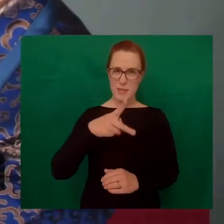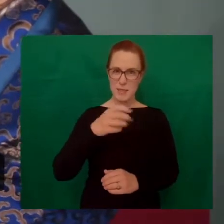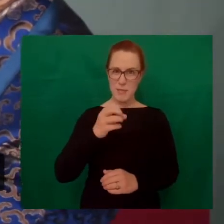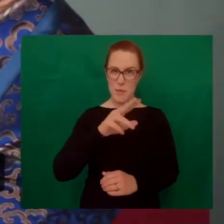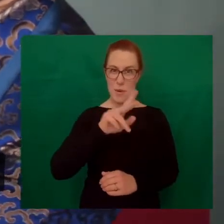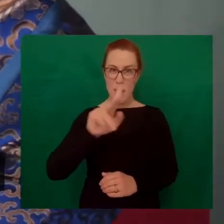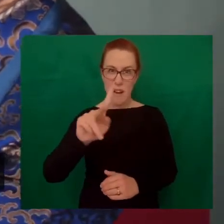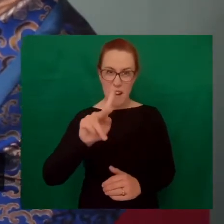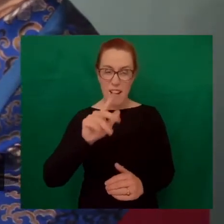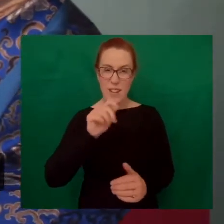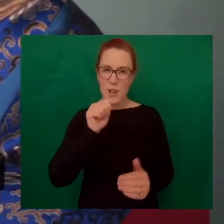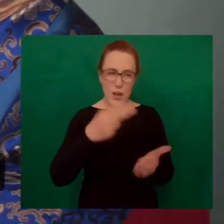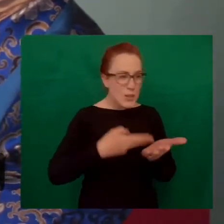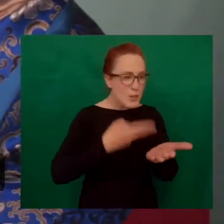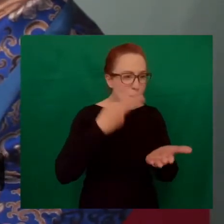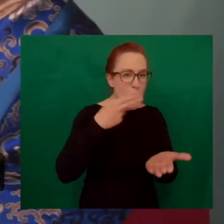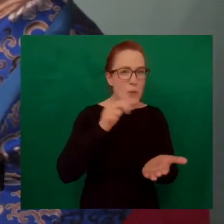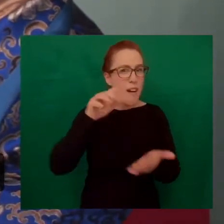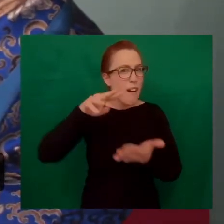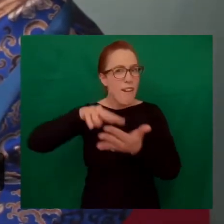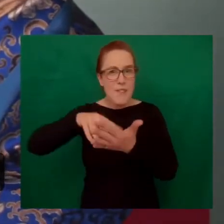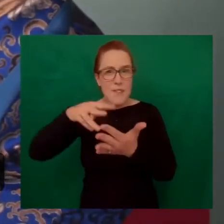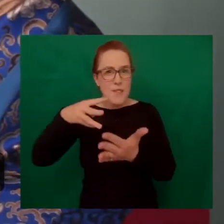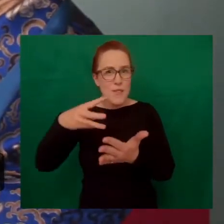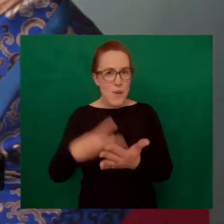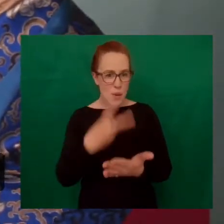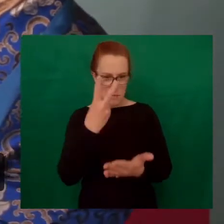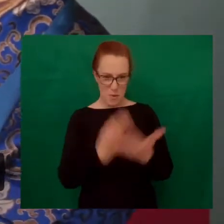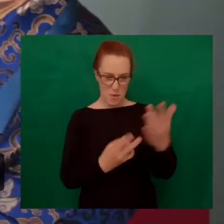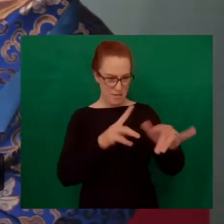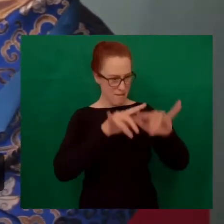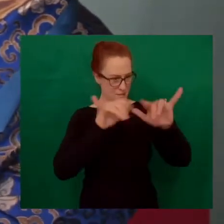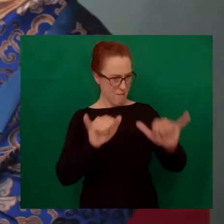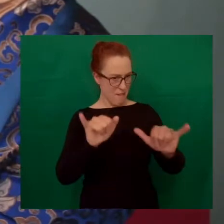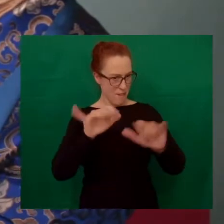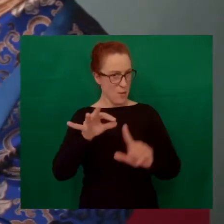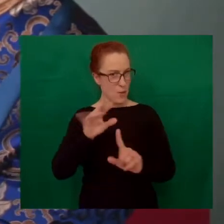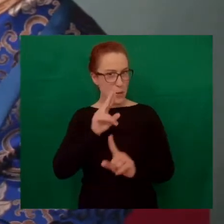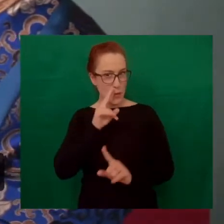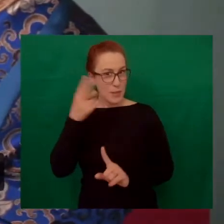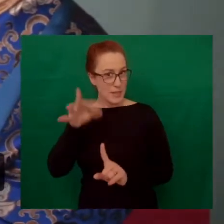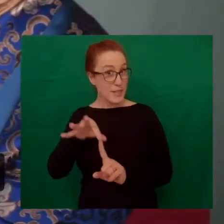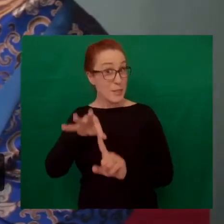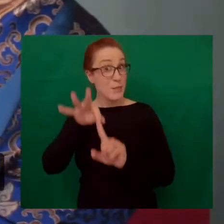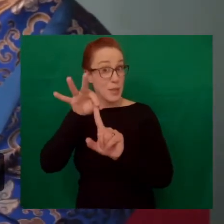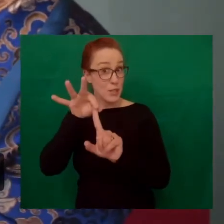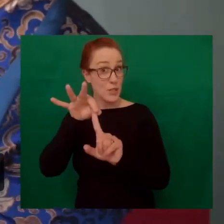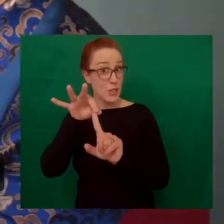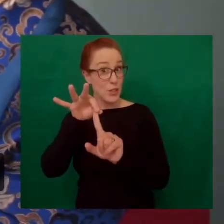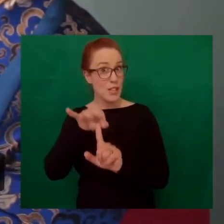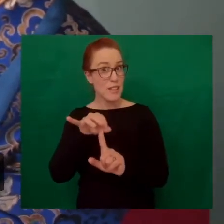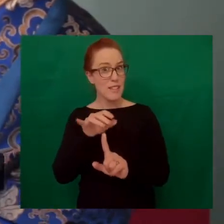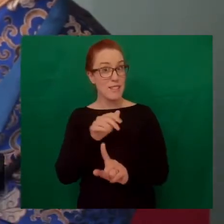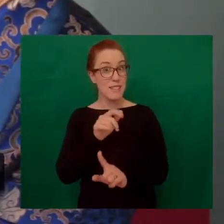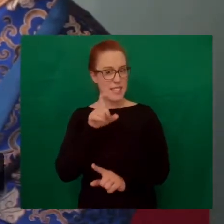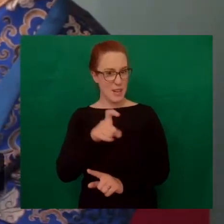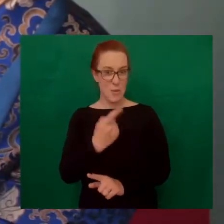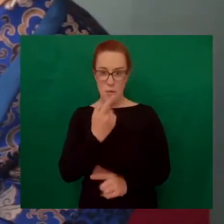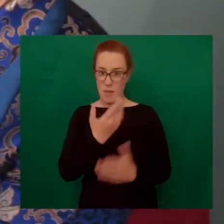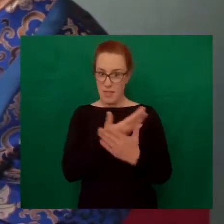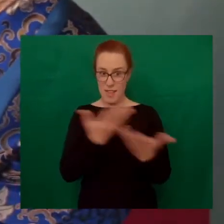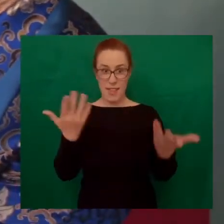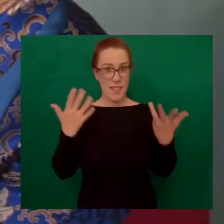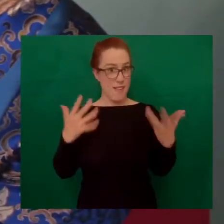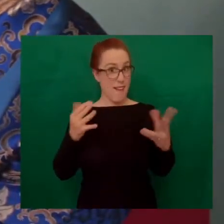Maddie. It's not a spoon or a fork, but kind of both. That way you only need one